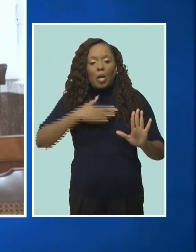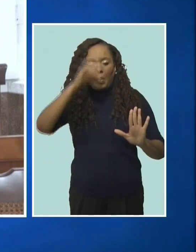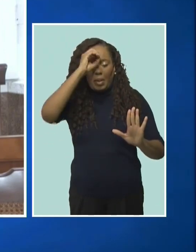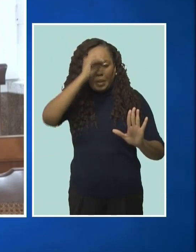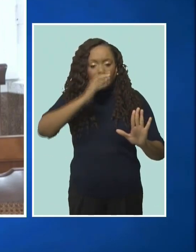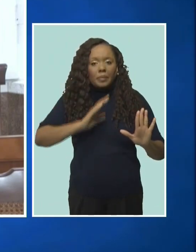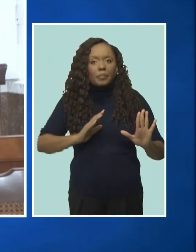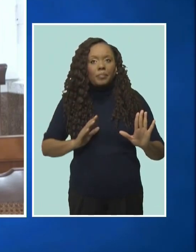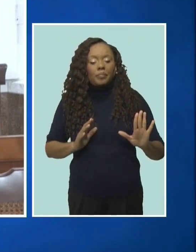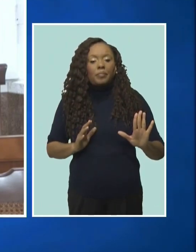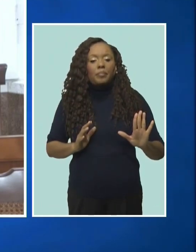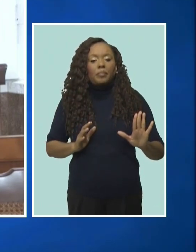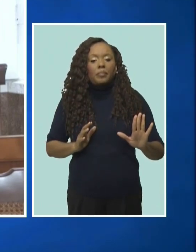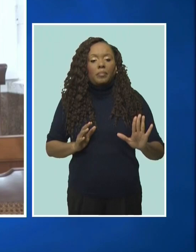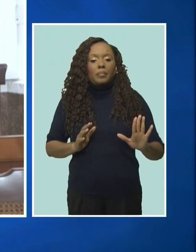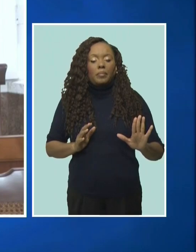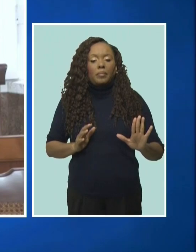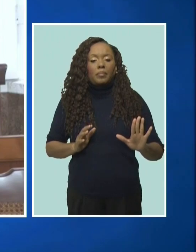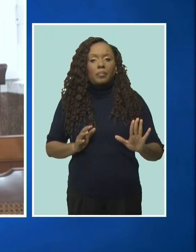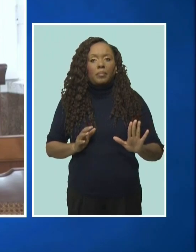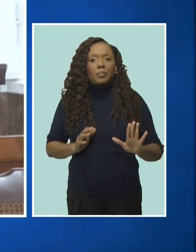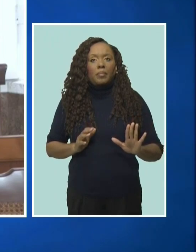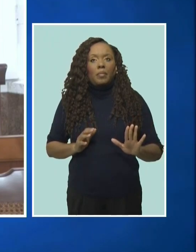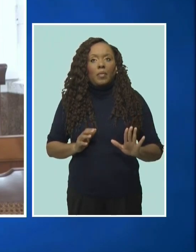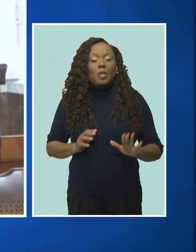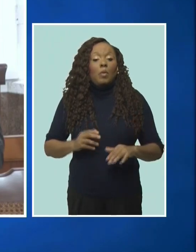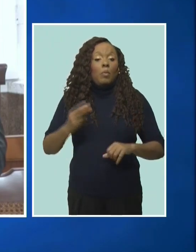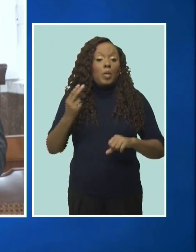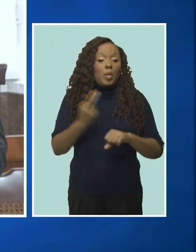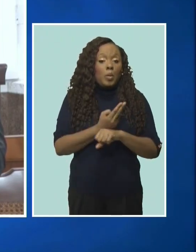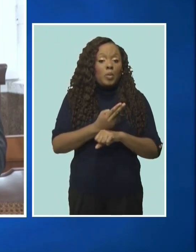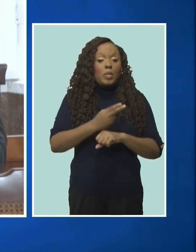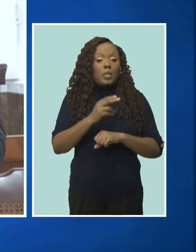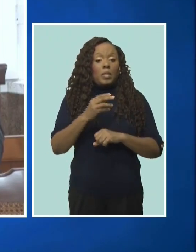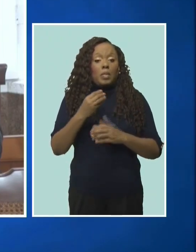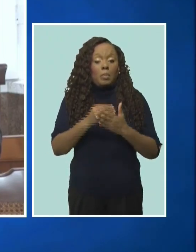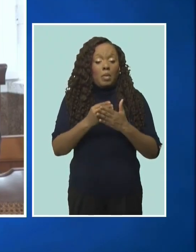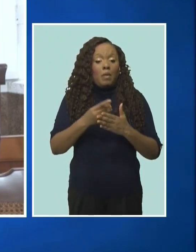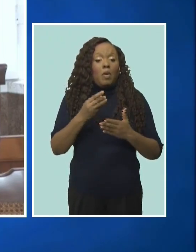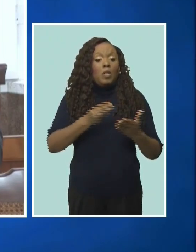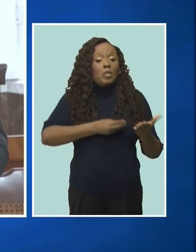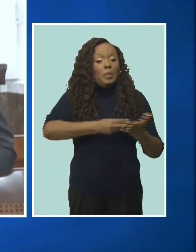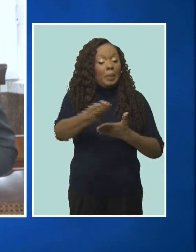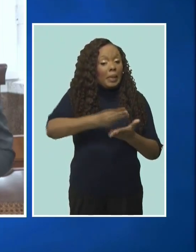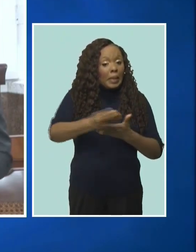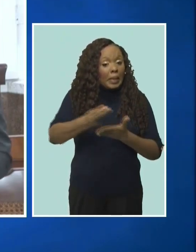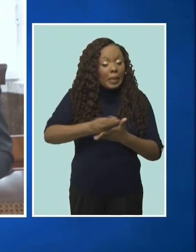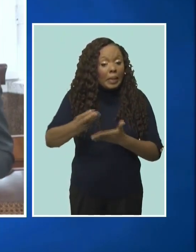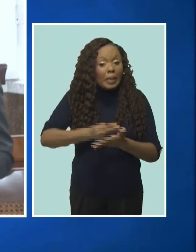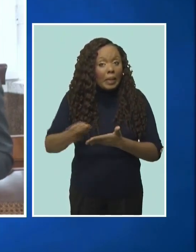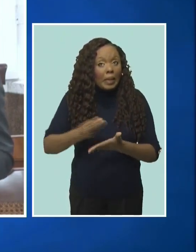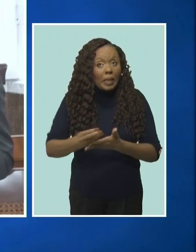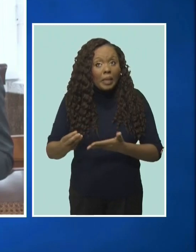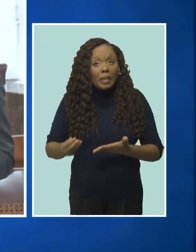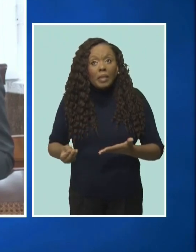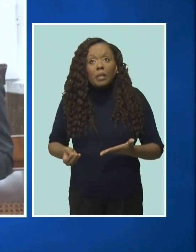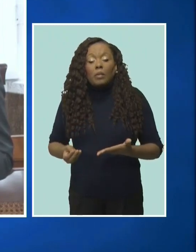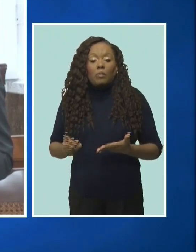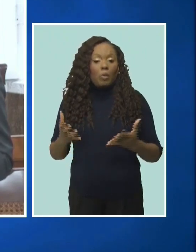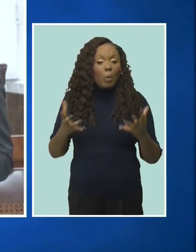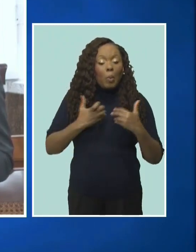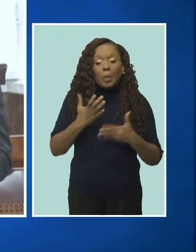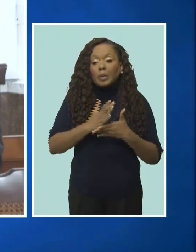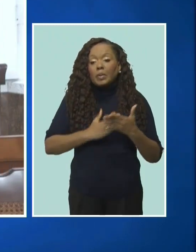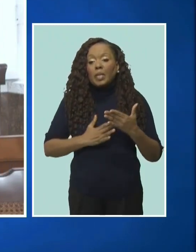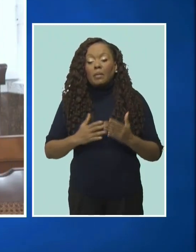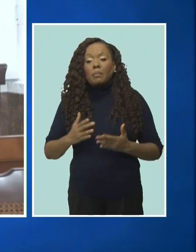We're either using it in the spending category, where as Barbadians we want certain luxuries